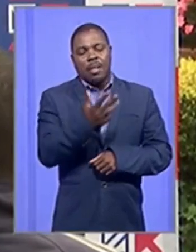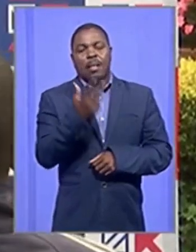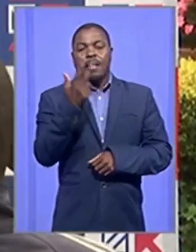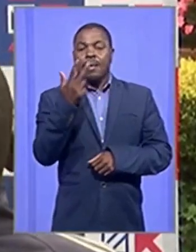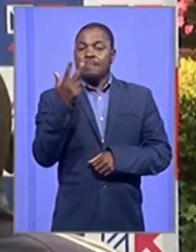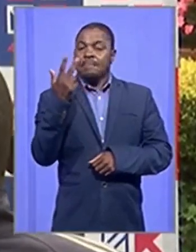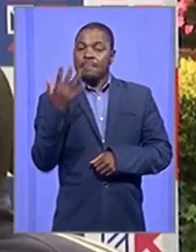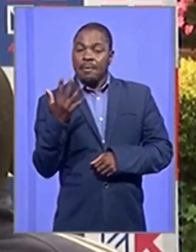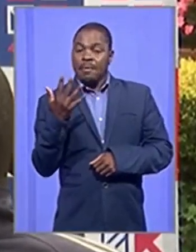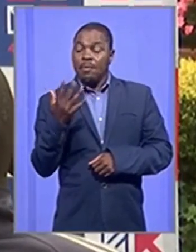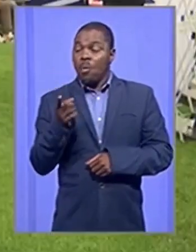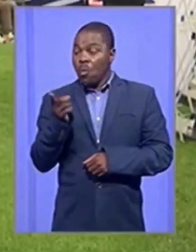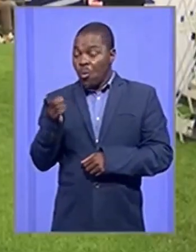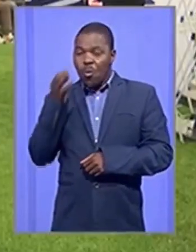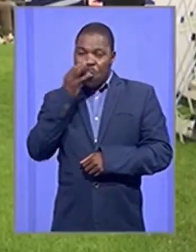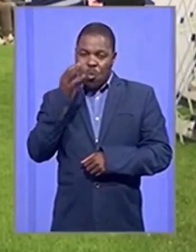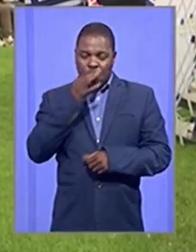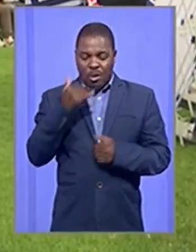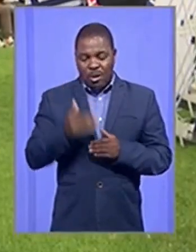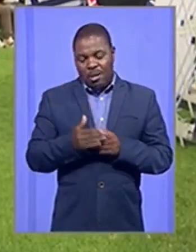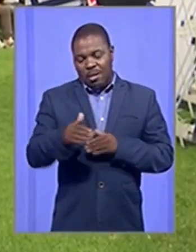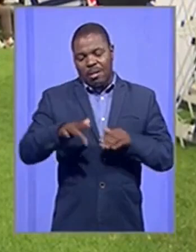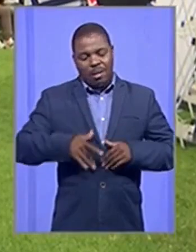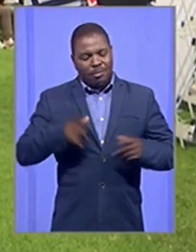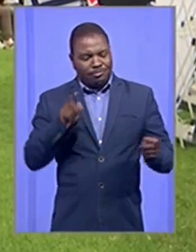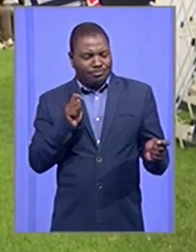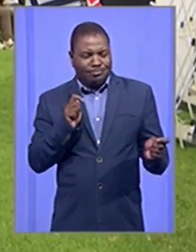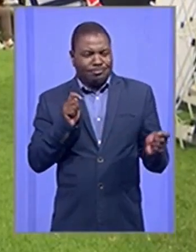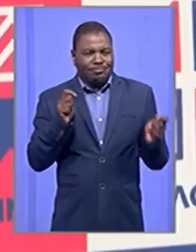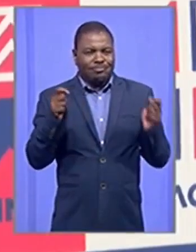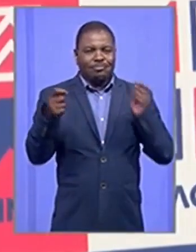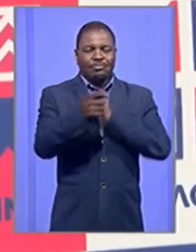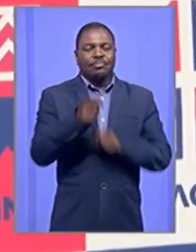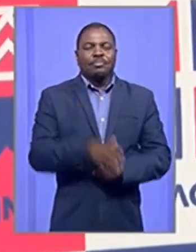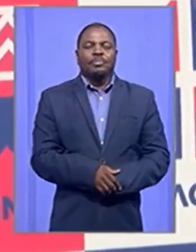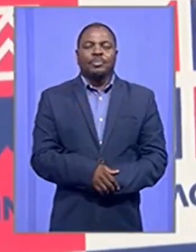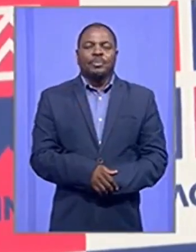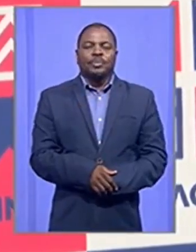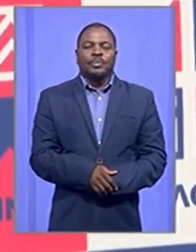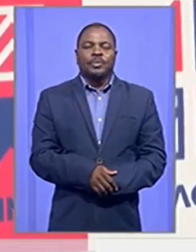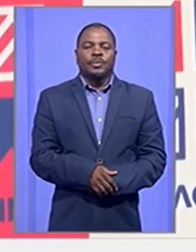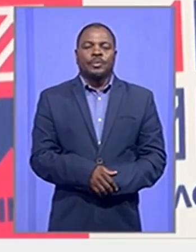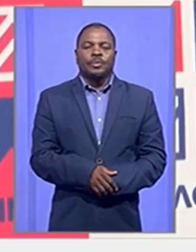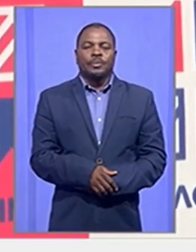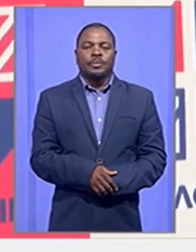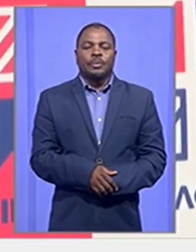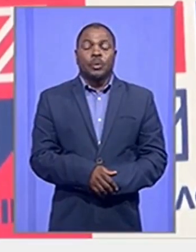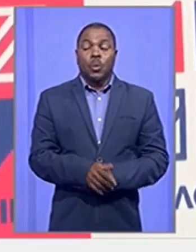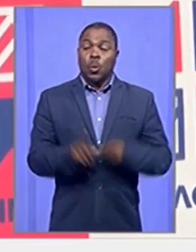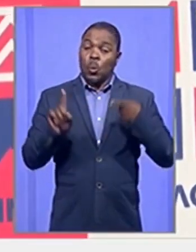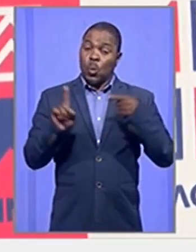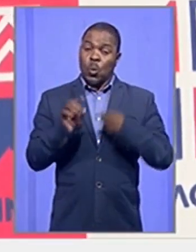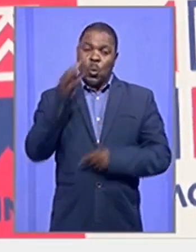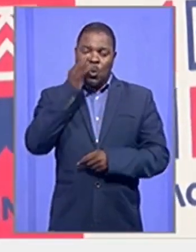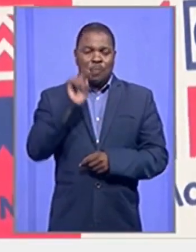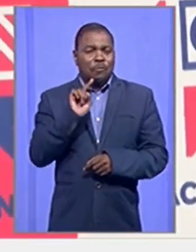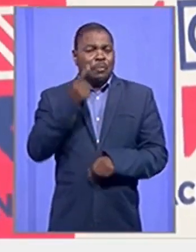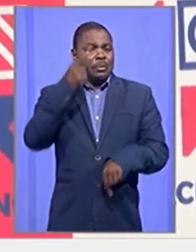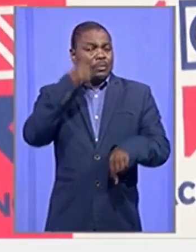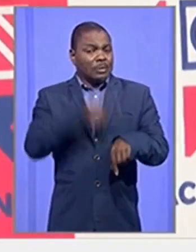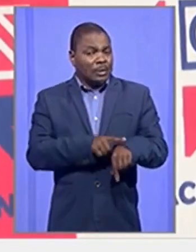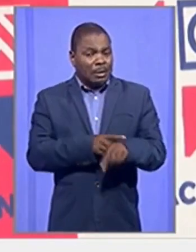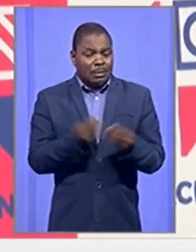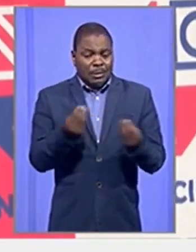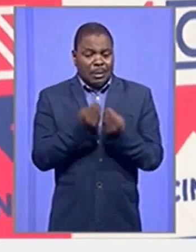1985 gomme o re maphelo a bona a tlo fetoga. Se se vakabuhle kakhulu. Into ore ke la mathomo gore